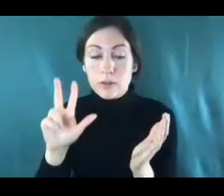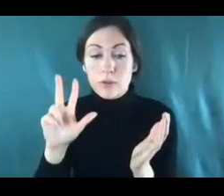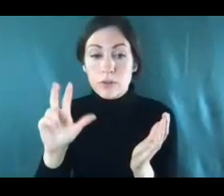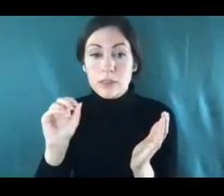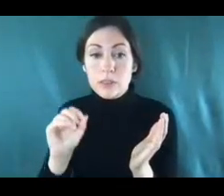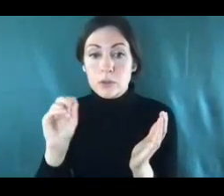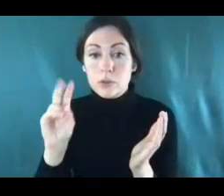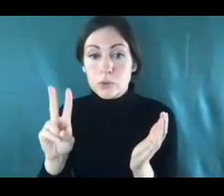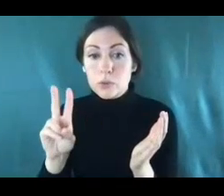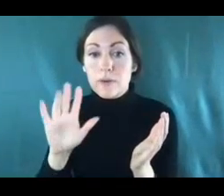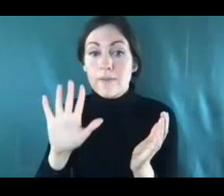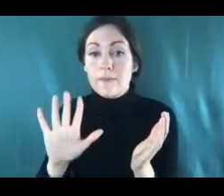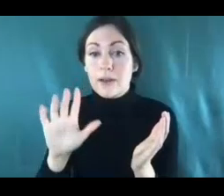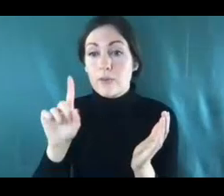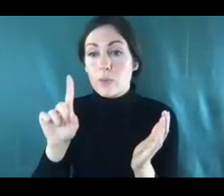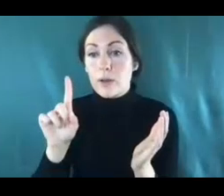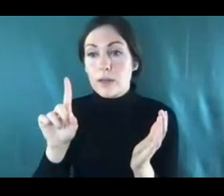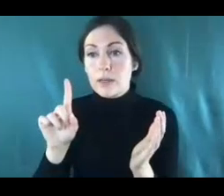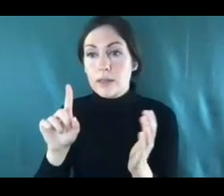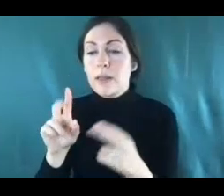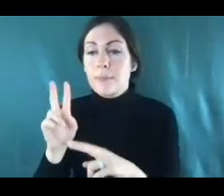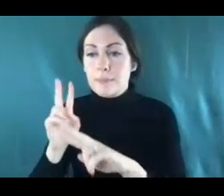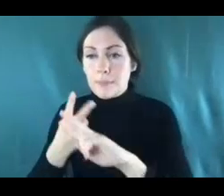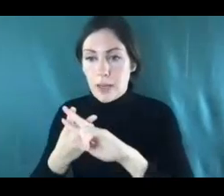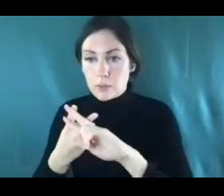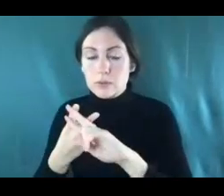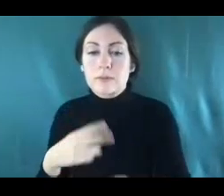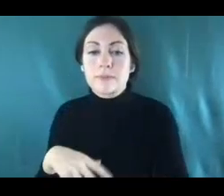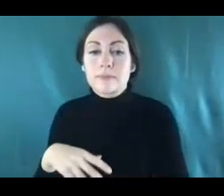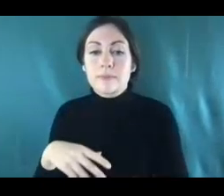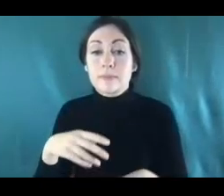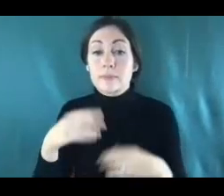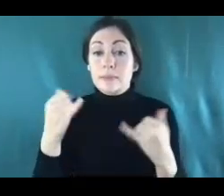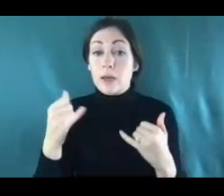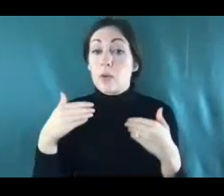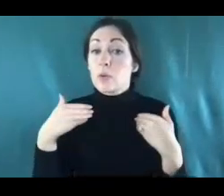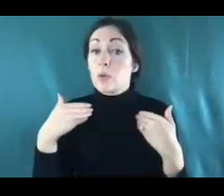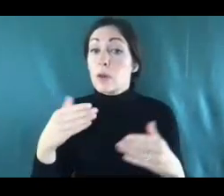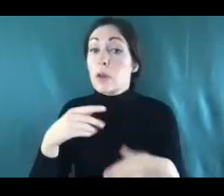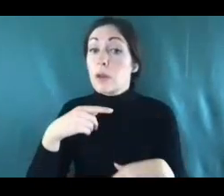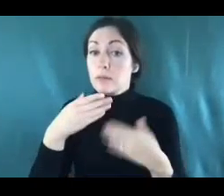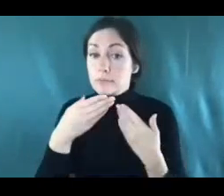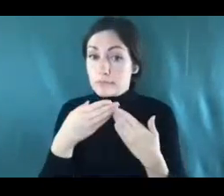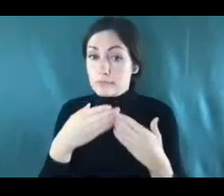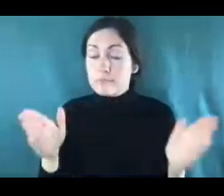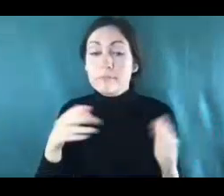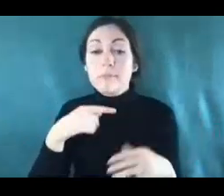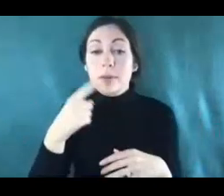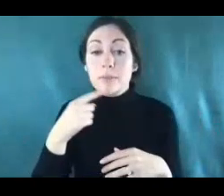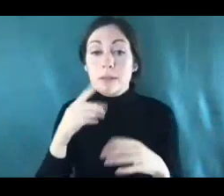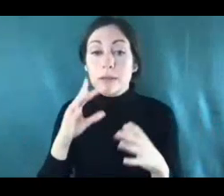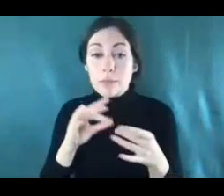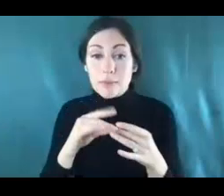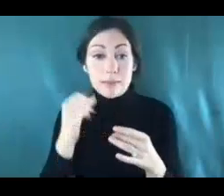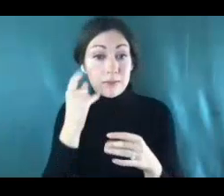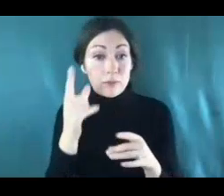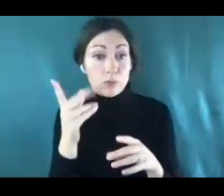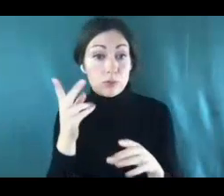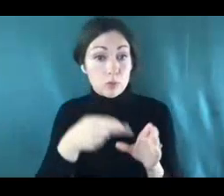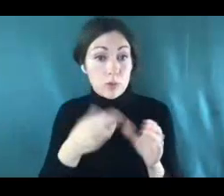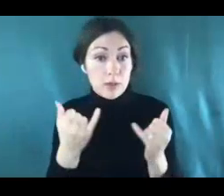701-302-51#. With that said, I will go ahead and open it up to public comments. If you are on the call virtually here, please feel free